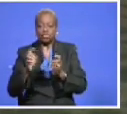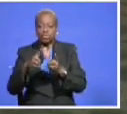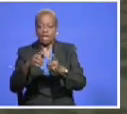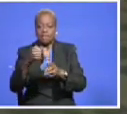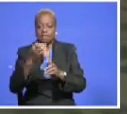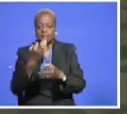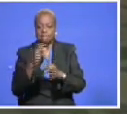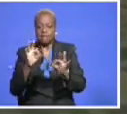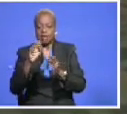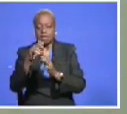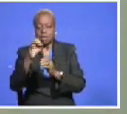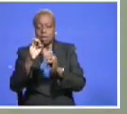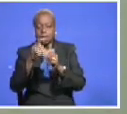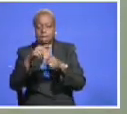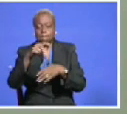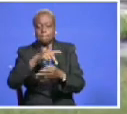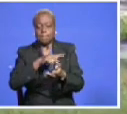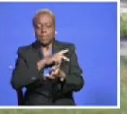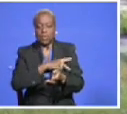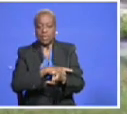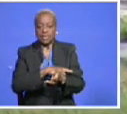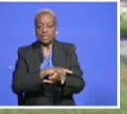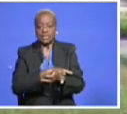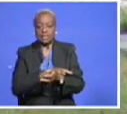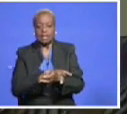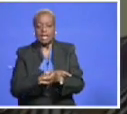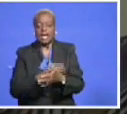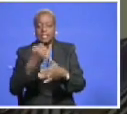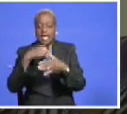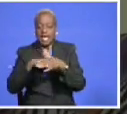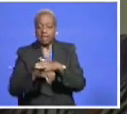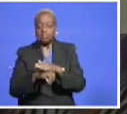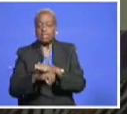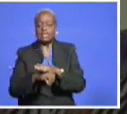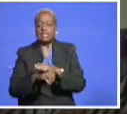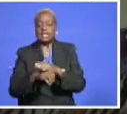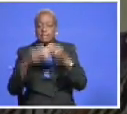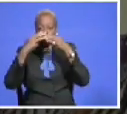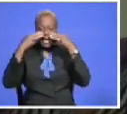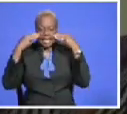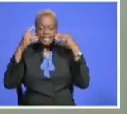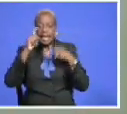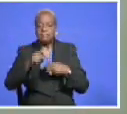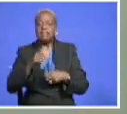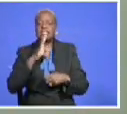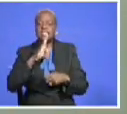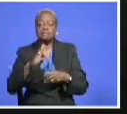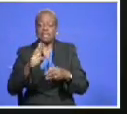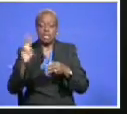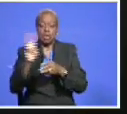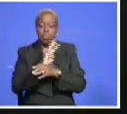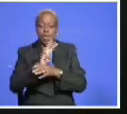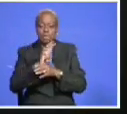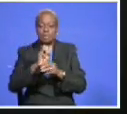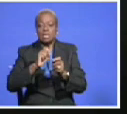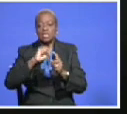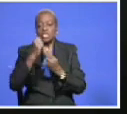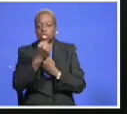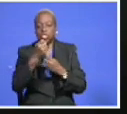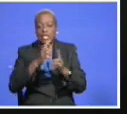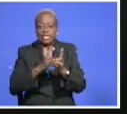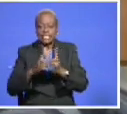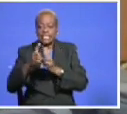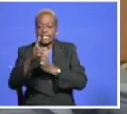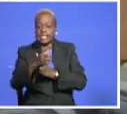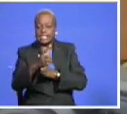temperature checks will be done at the entrance. Masks must be worn at all times. Social distancing must be adhered to, and